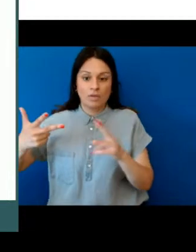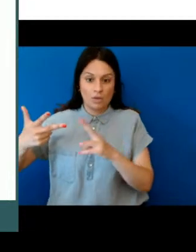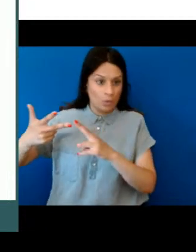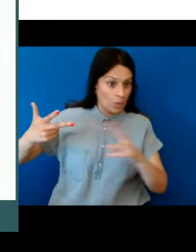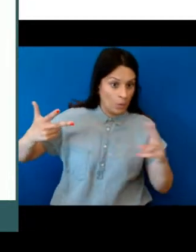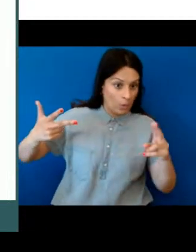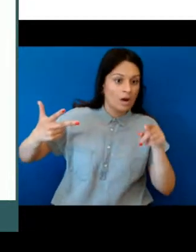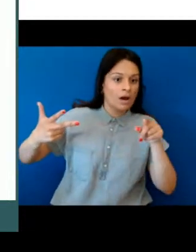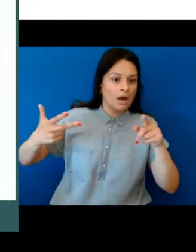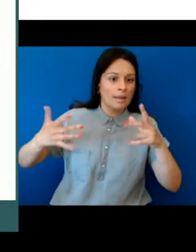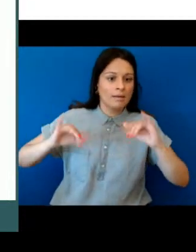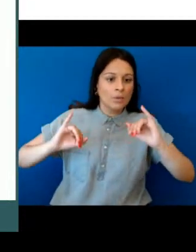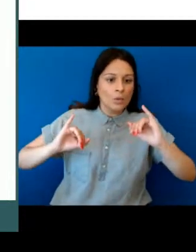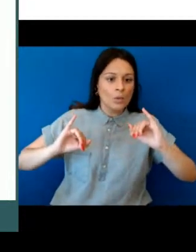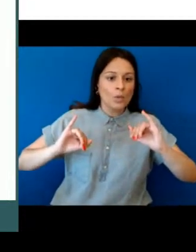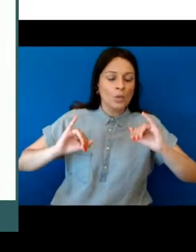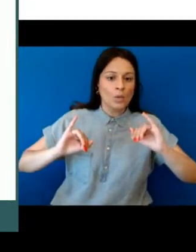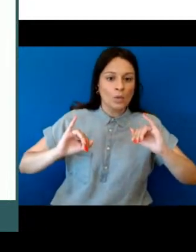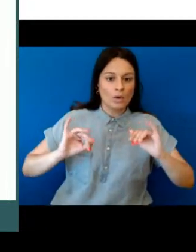conditions,